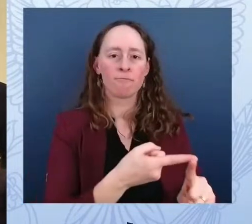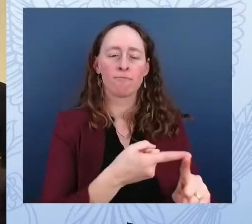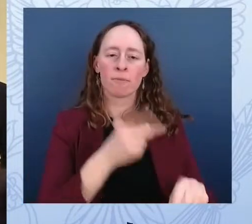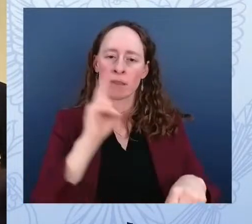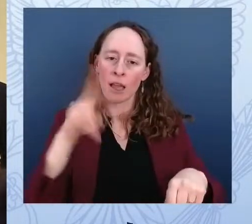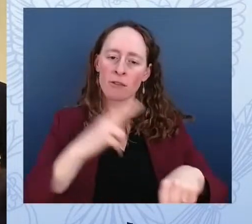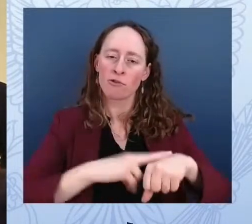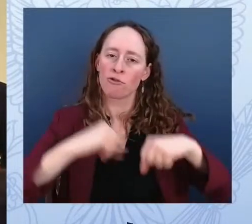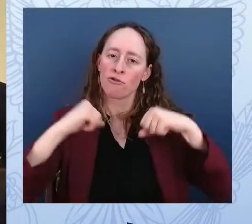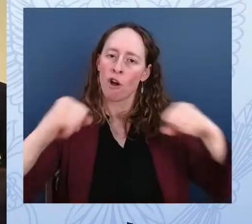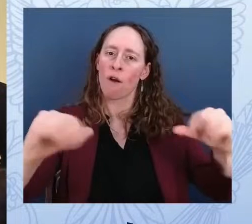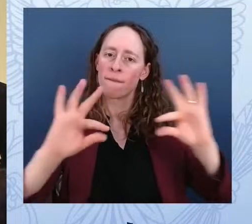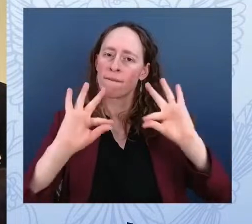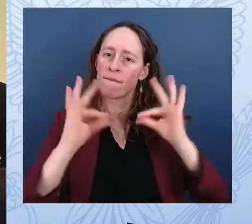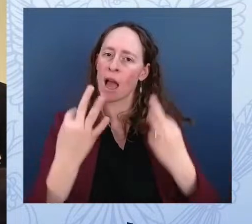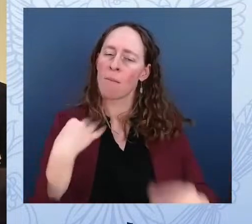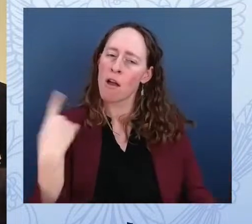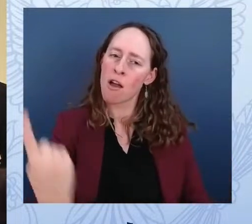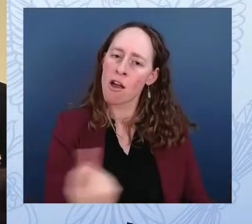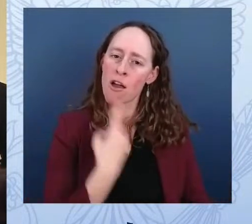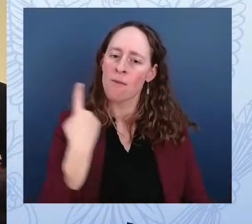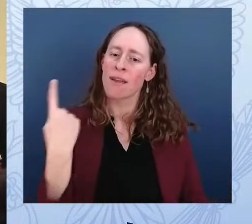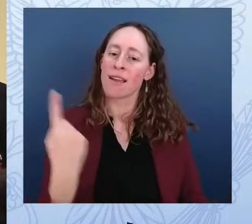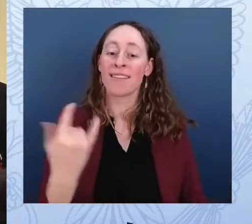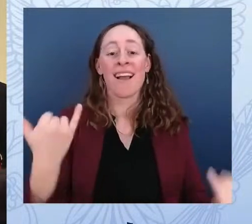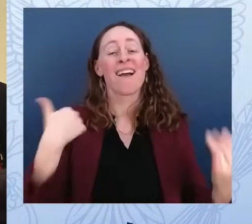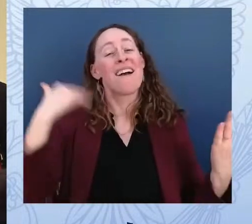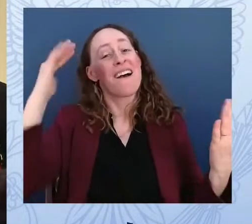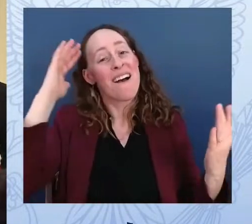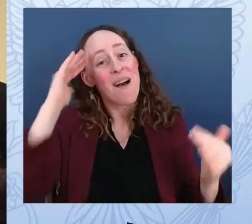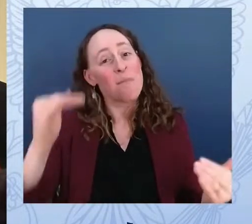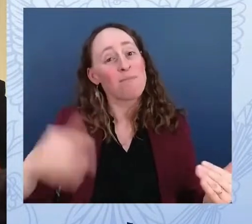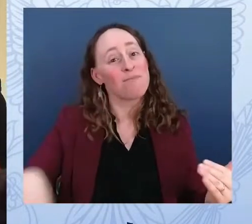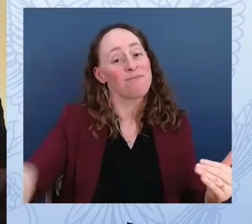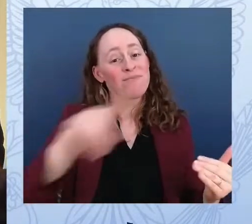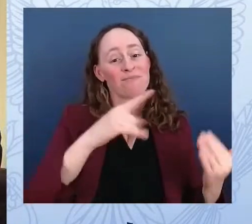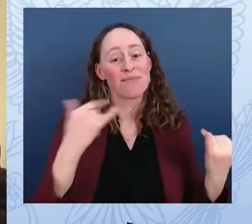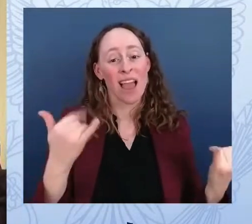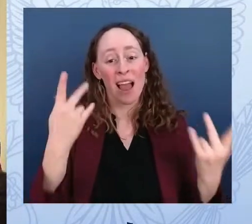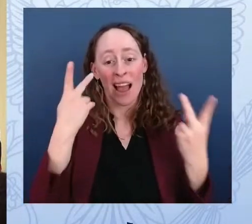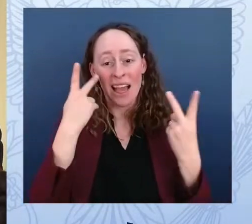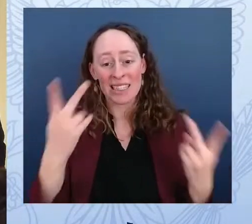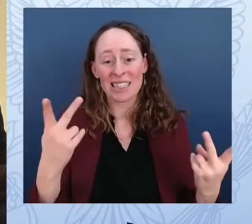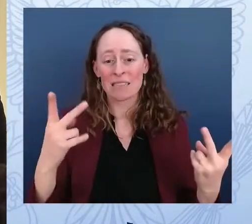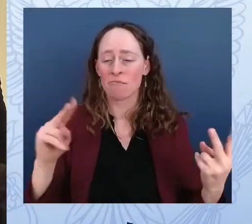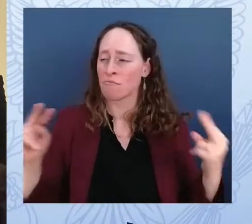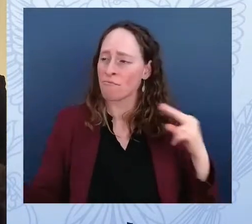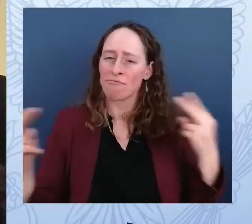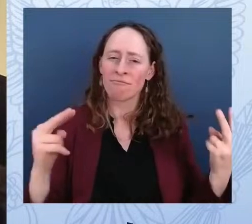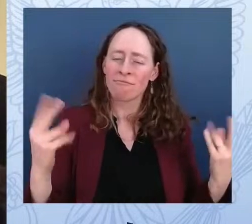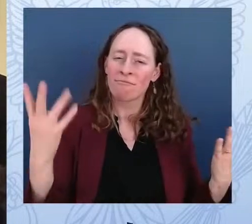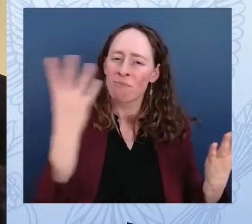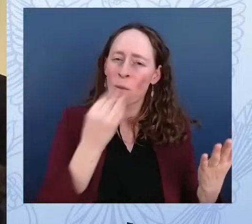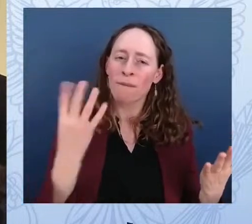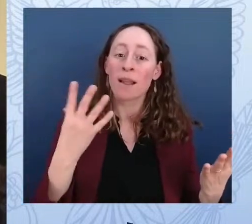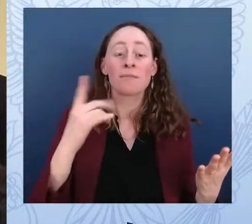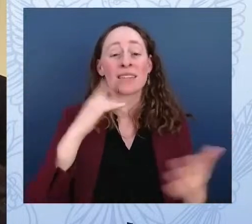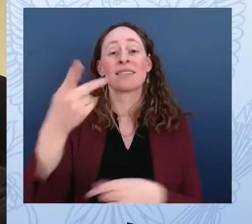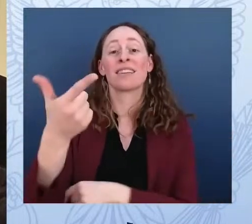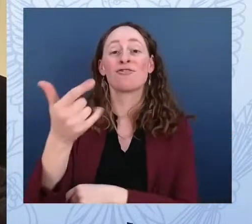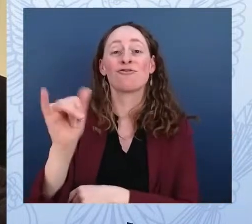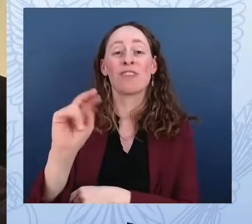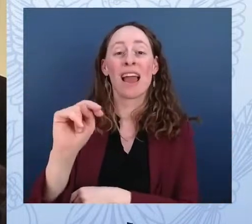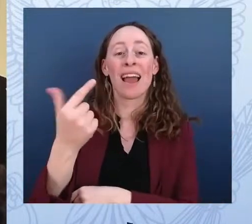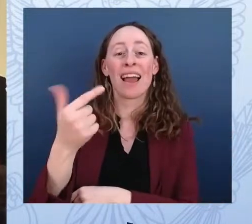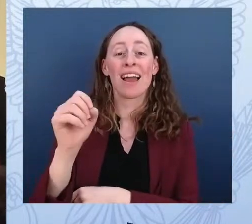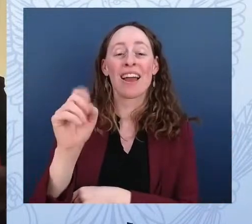hope that you found delight in everything from the gingerbread house. Did you all see it over there? You didn't see it? You'll have to